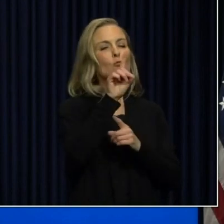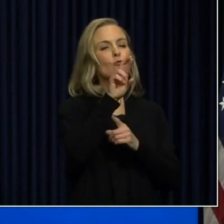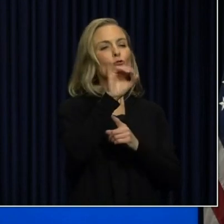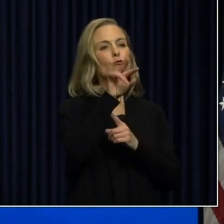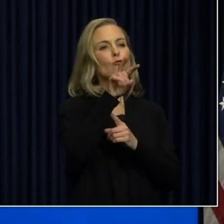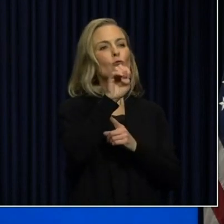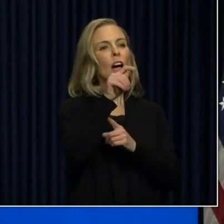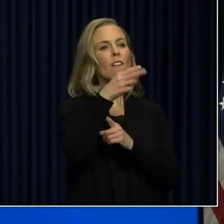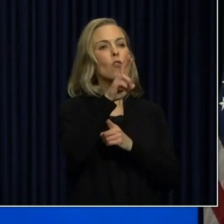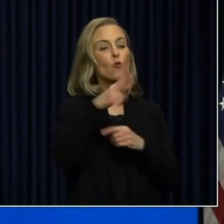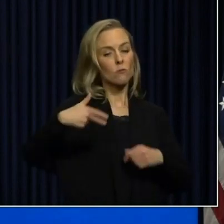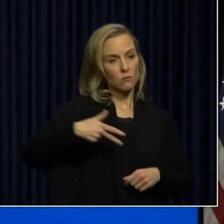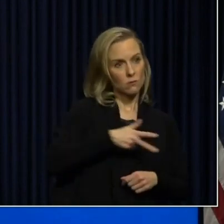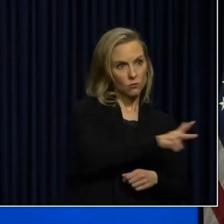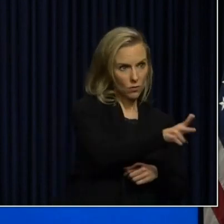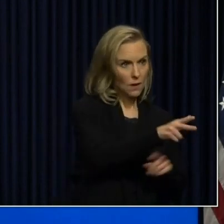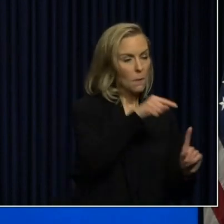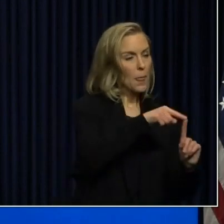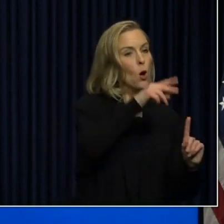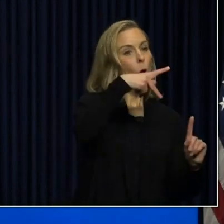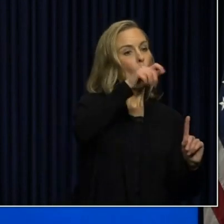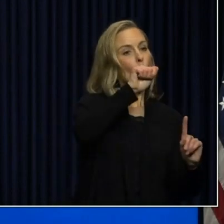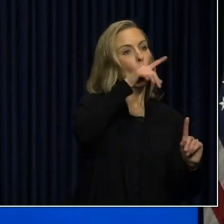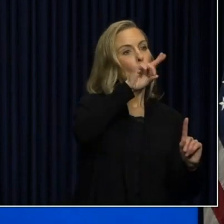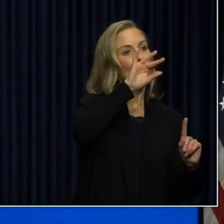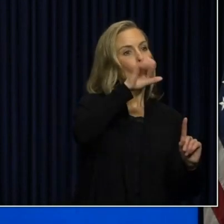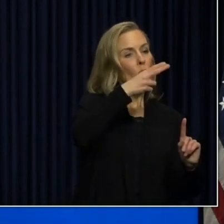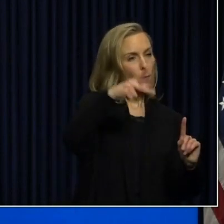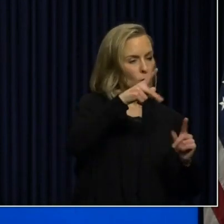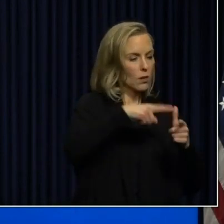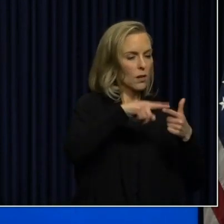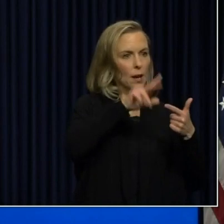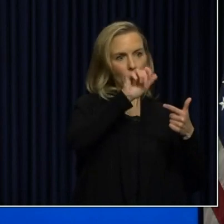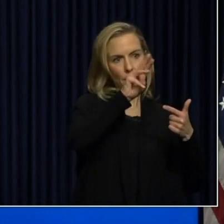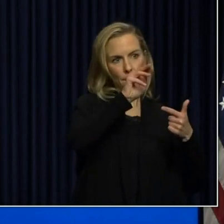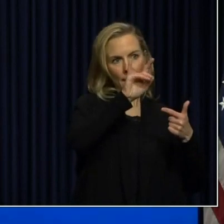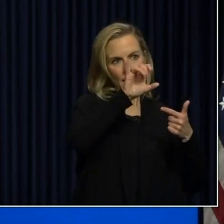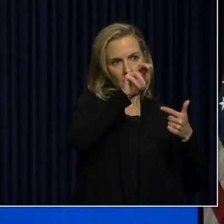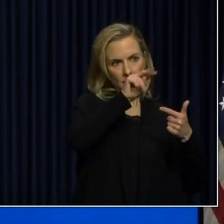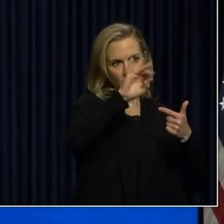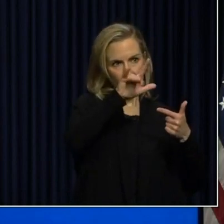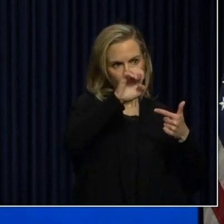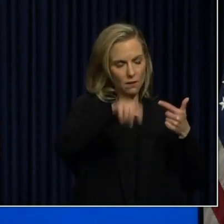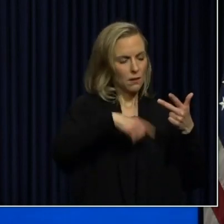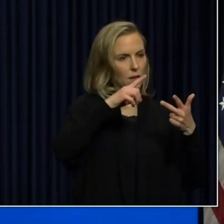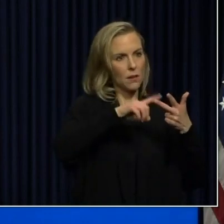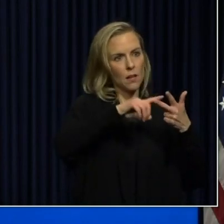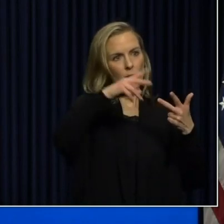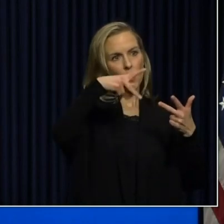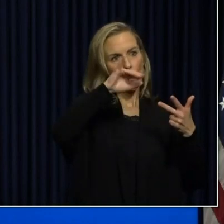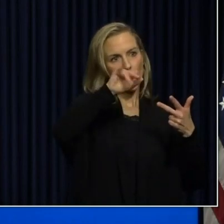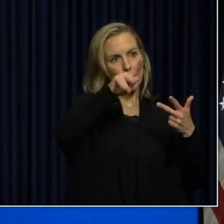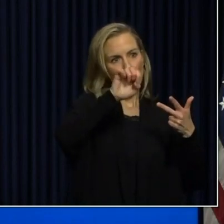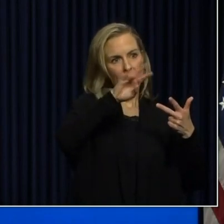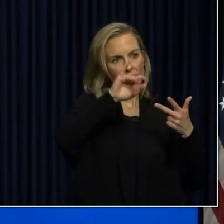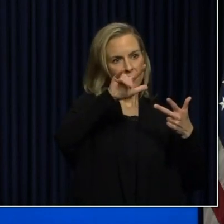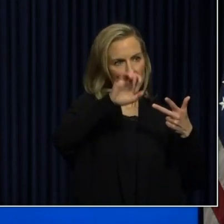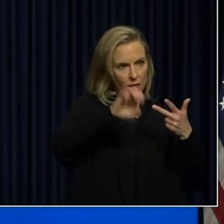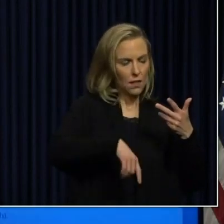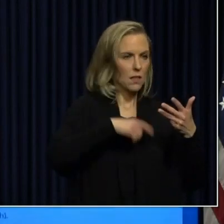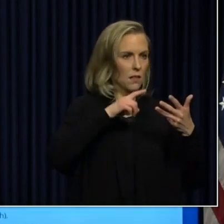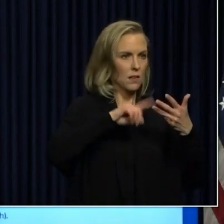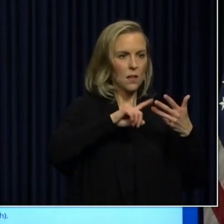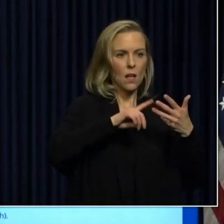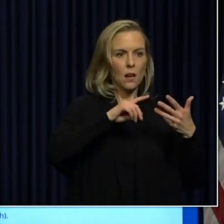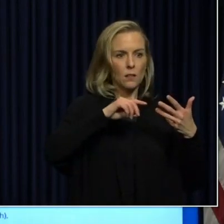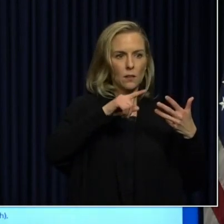Starts at 8:30 a.m. in Paducah, Madisonville, Somerset, and Pikeville. We need people in those areas